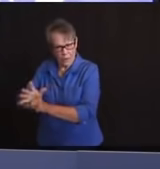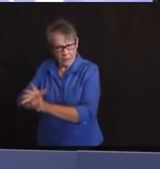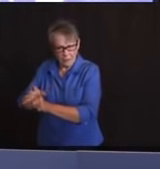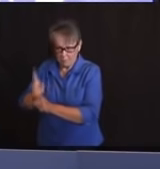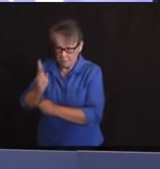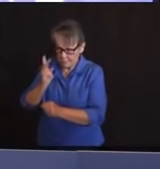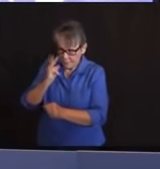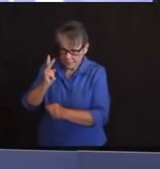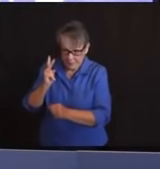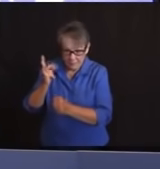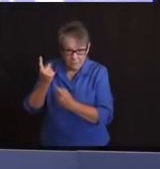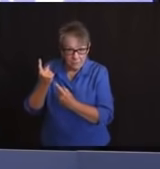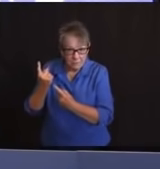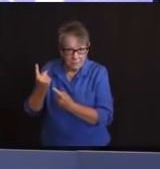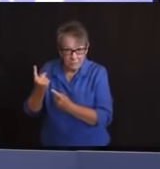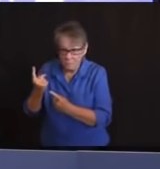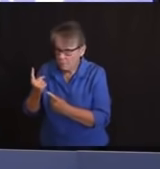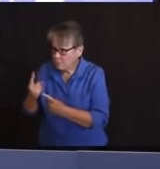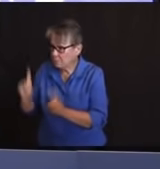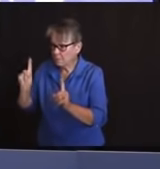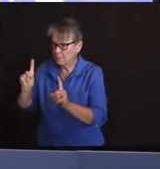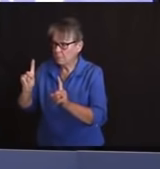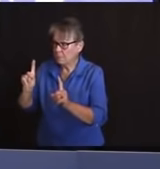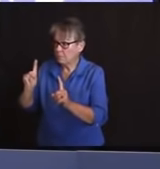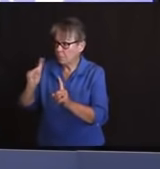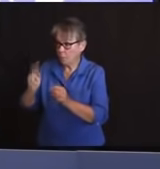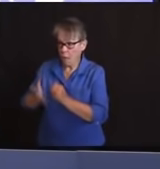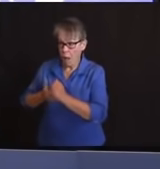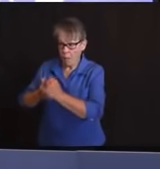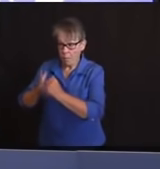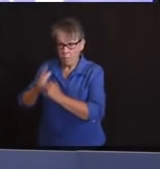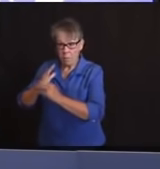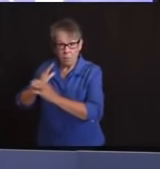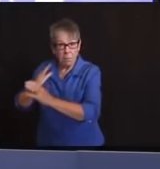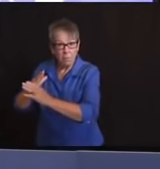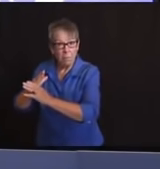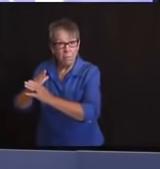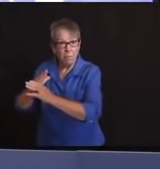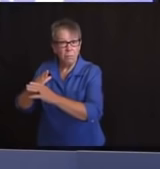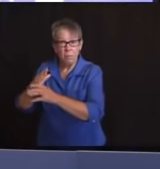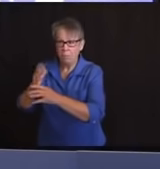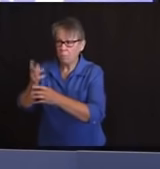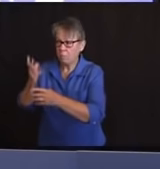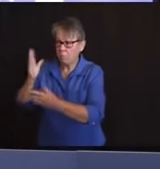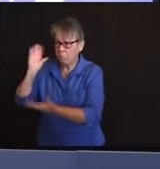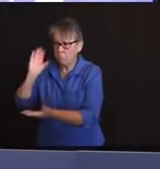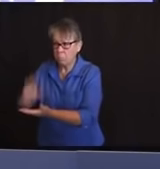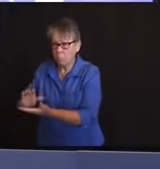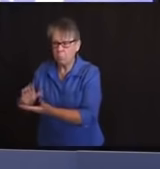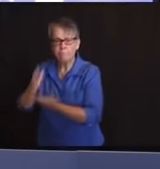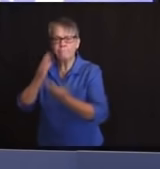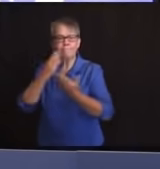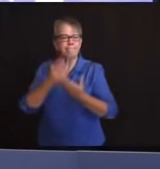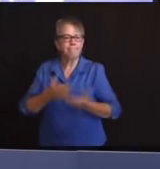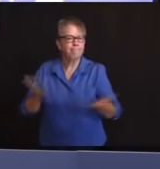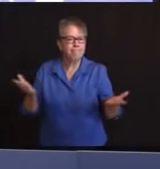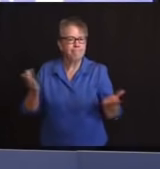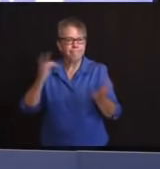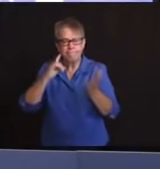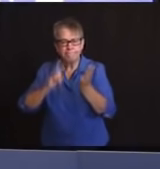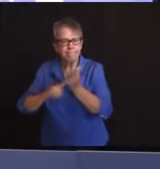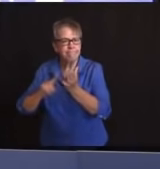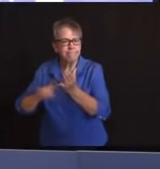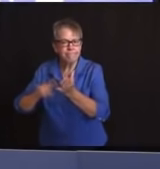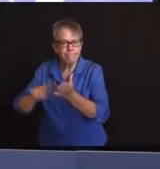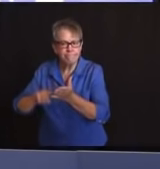when there are no approved available alternatives. The FDA takes this action when they feel a treatment or